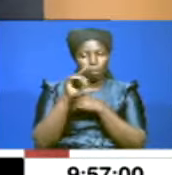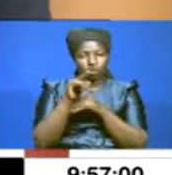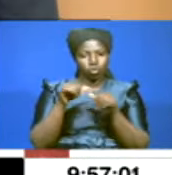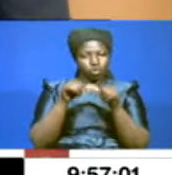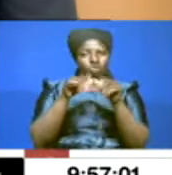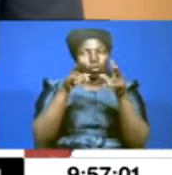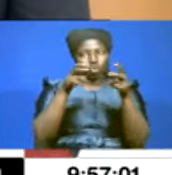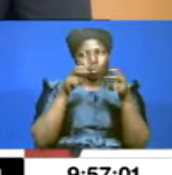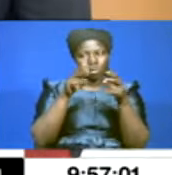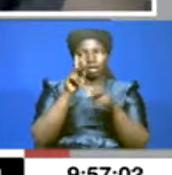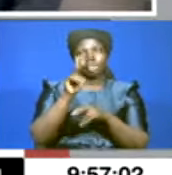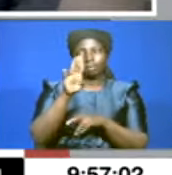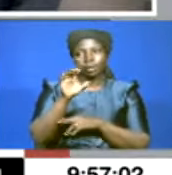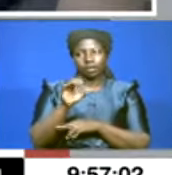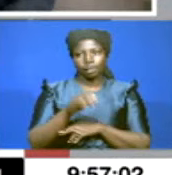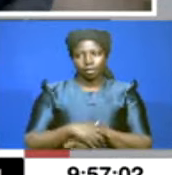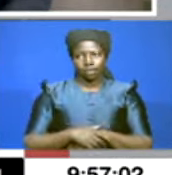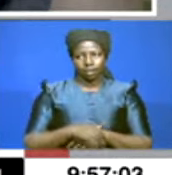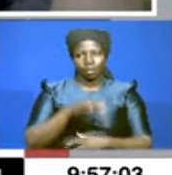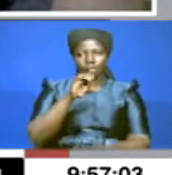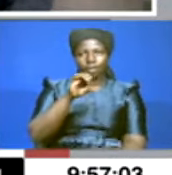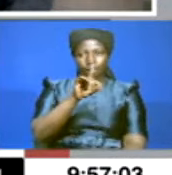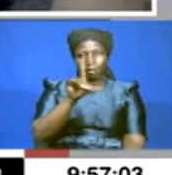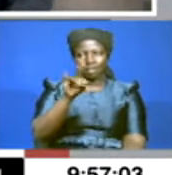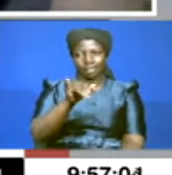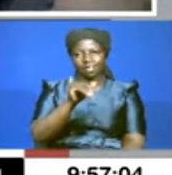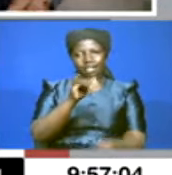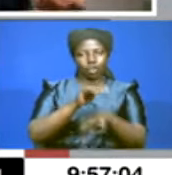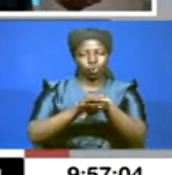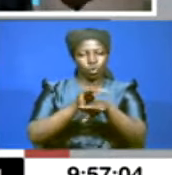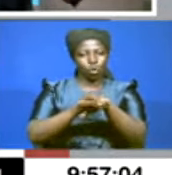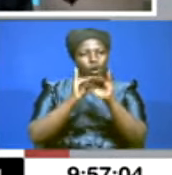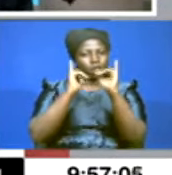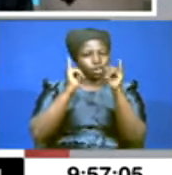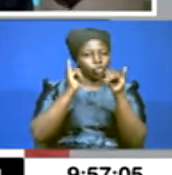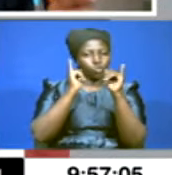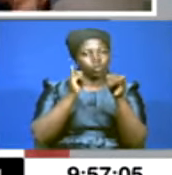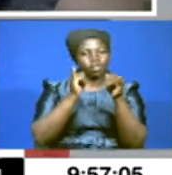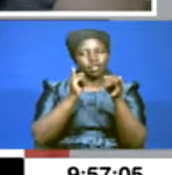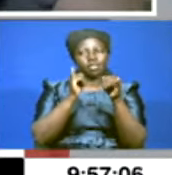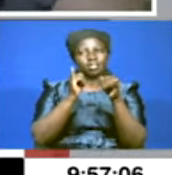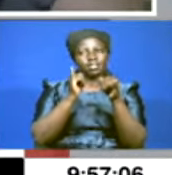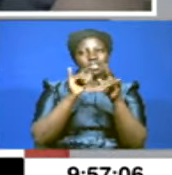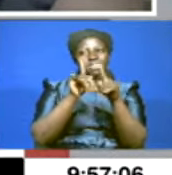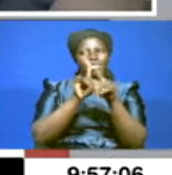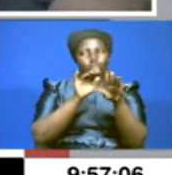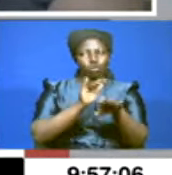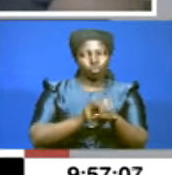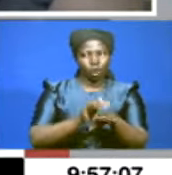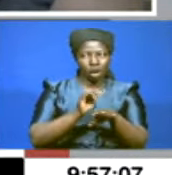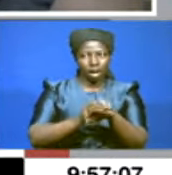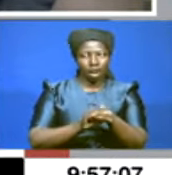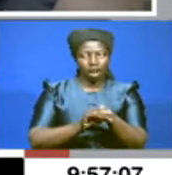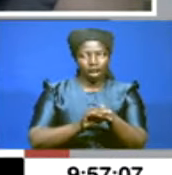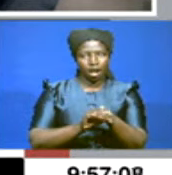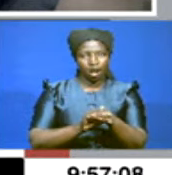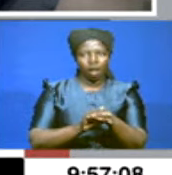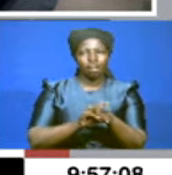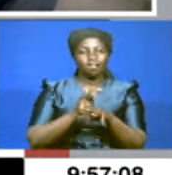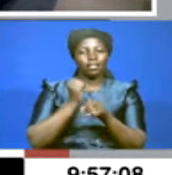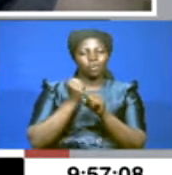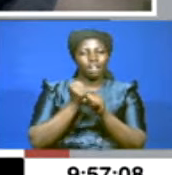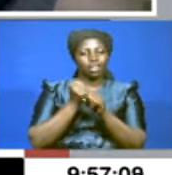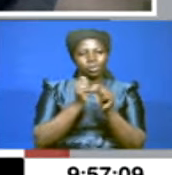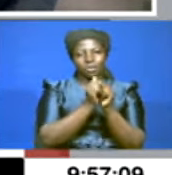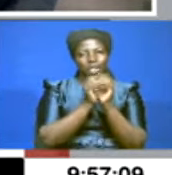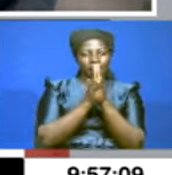Now, Edmund, yes. It's been quite a good bulletin, and it's really good getting back on the screens with you. Of course,